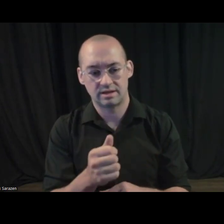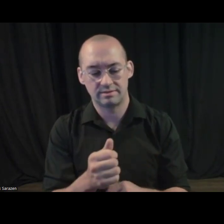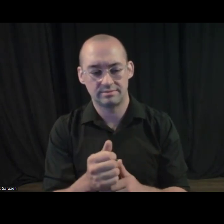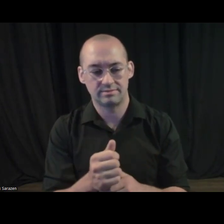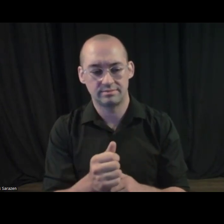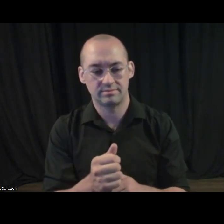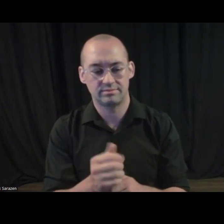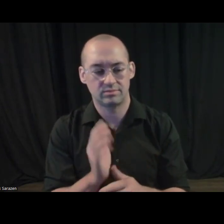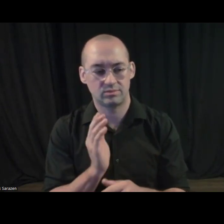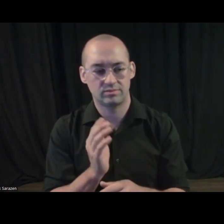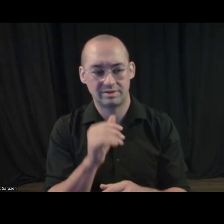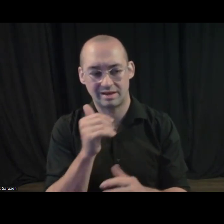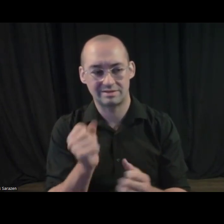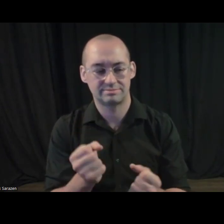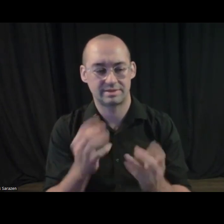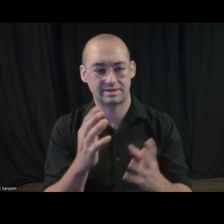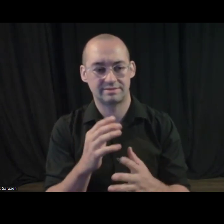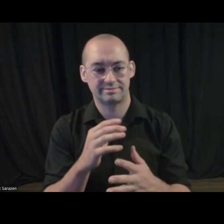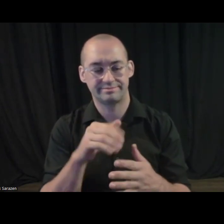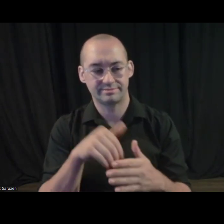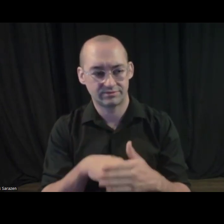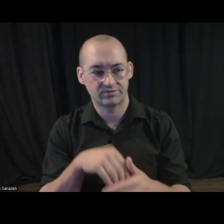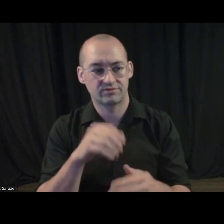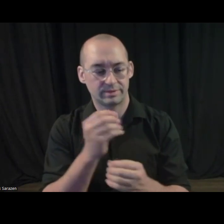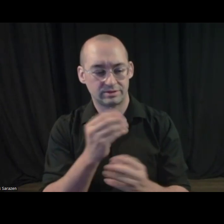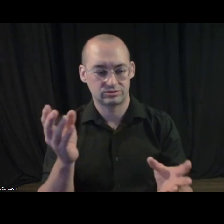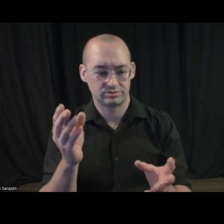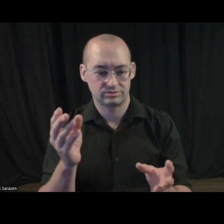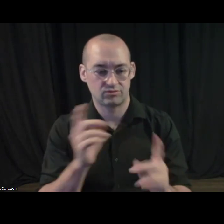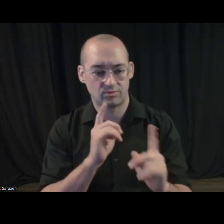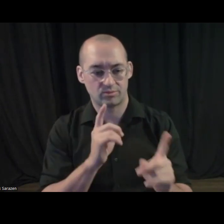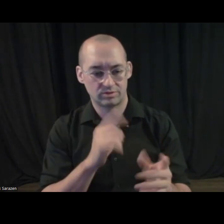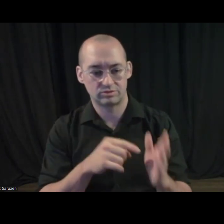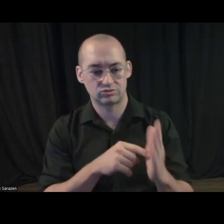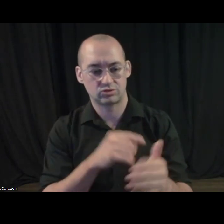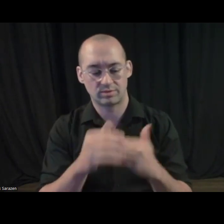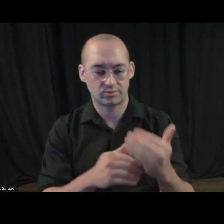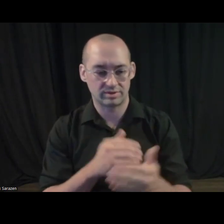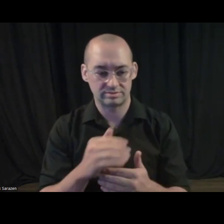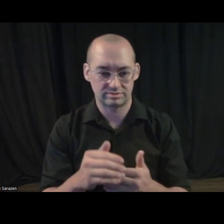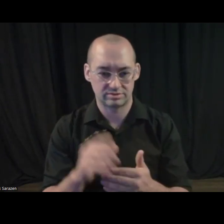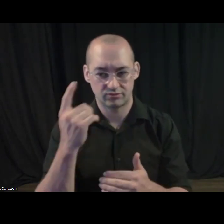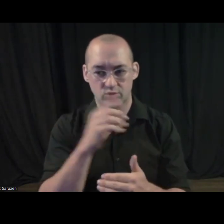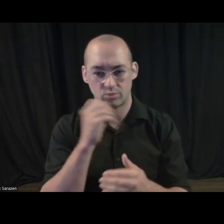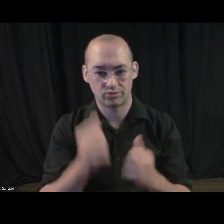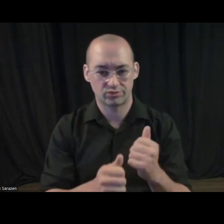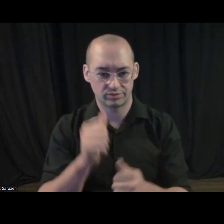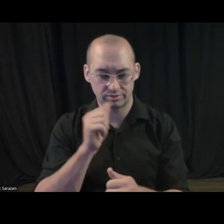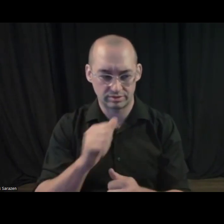there are not as many details in the report to kind of show what this process is like for older adults and people with